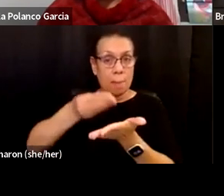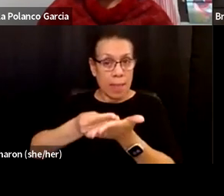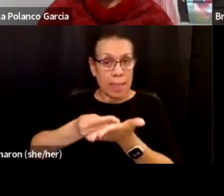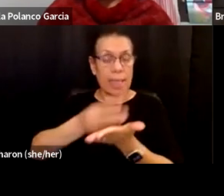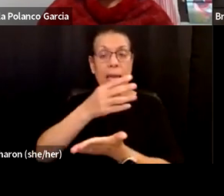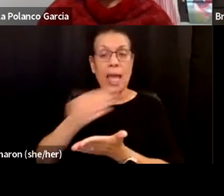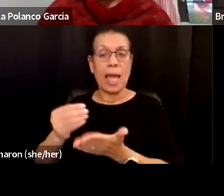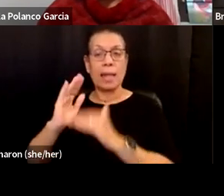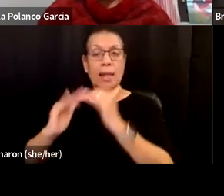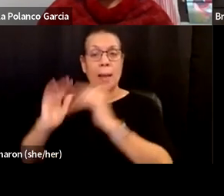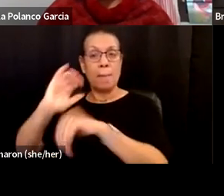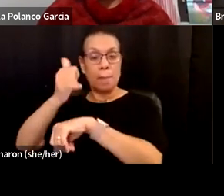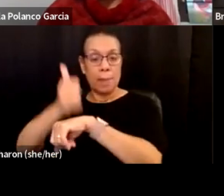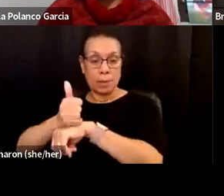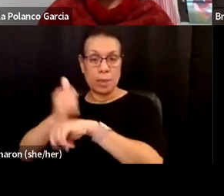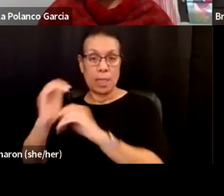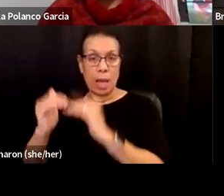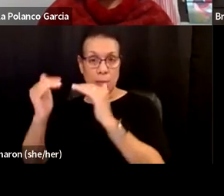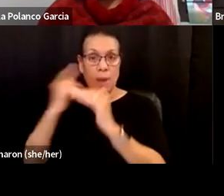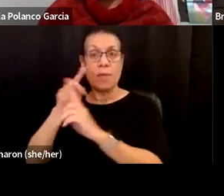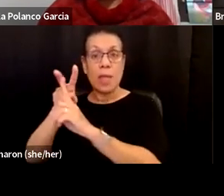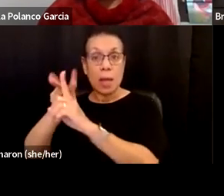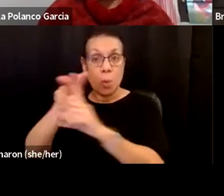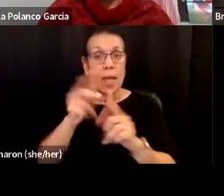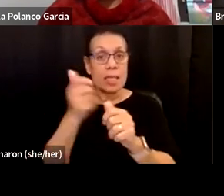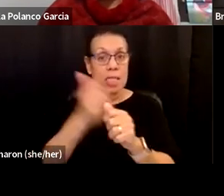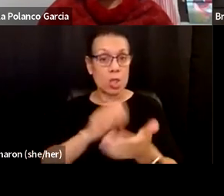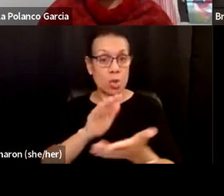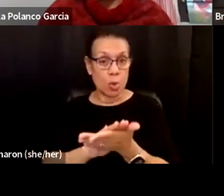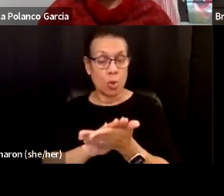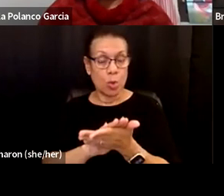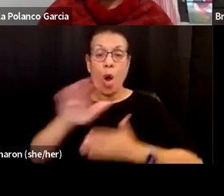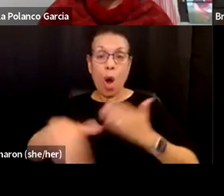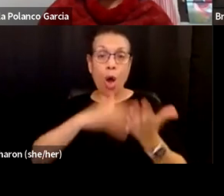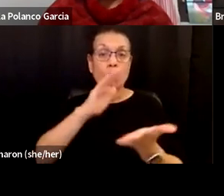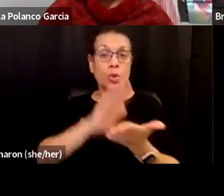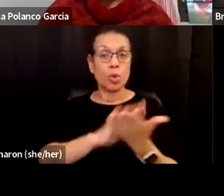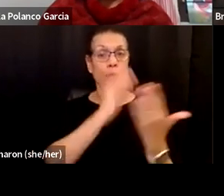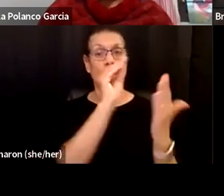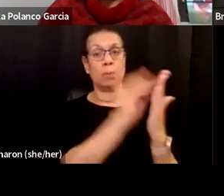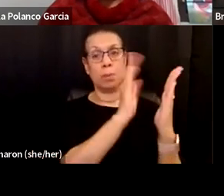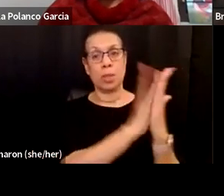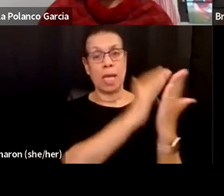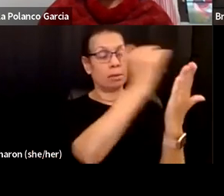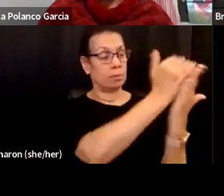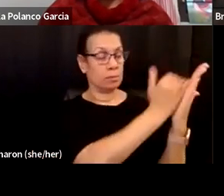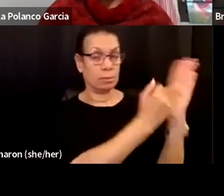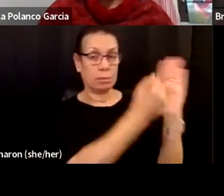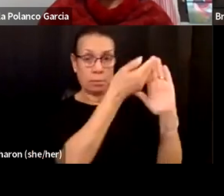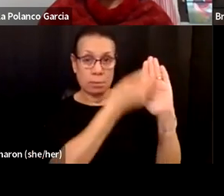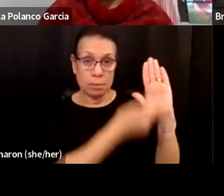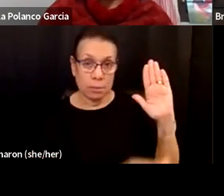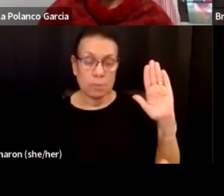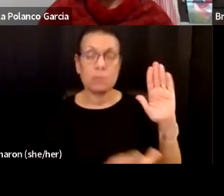upgrades um at each school and everybody will be you know all schools will be listed you know in terms of